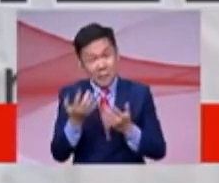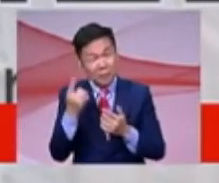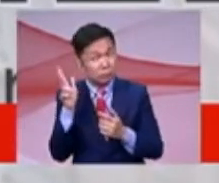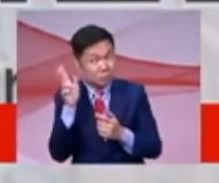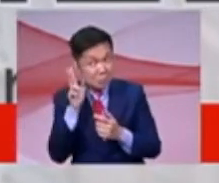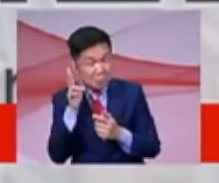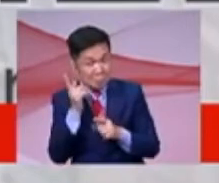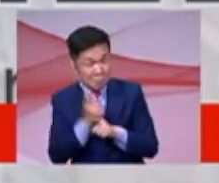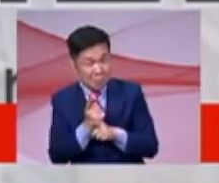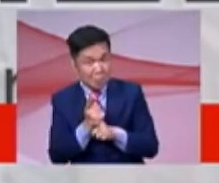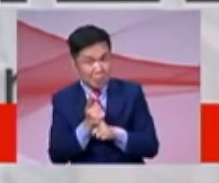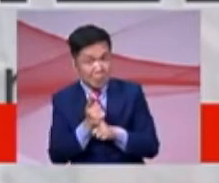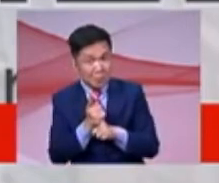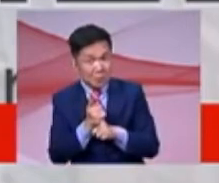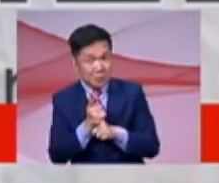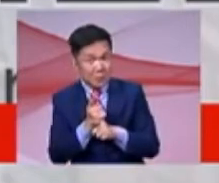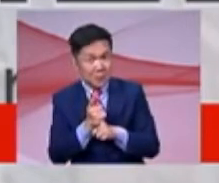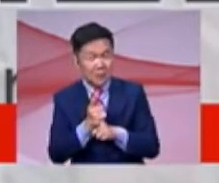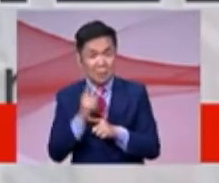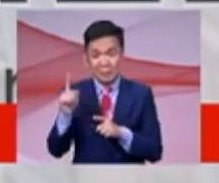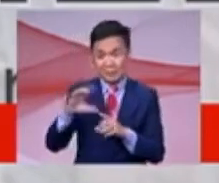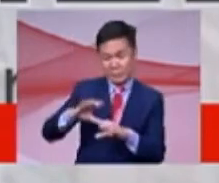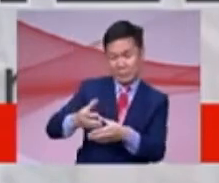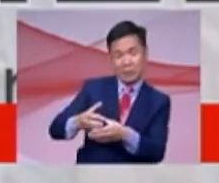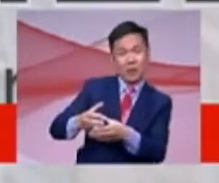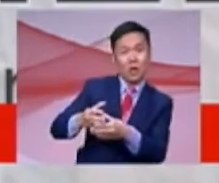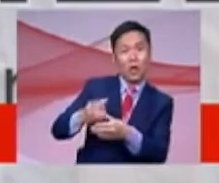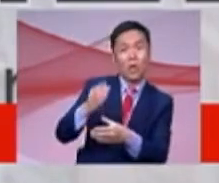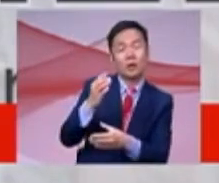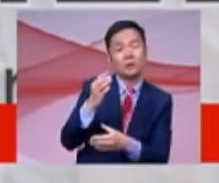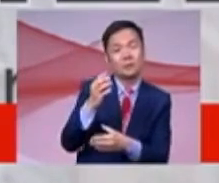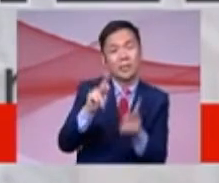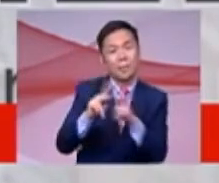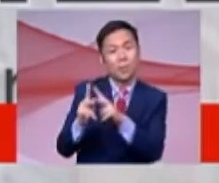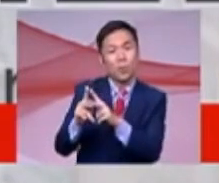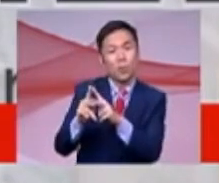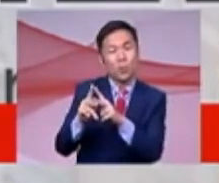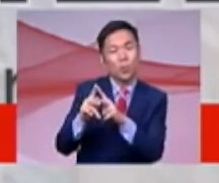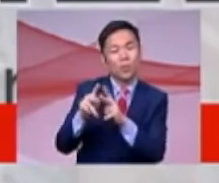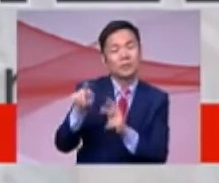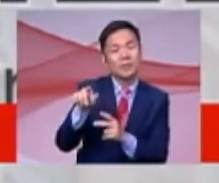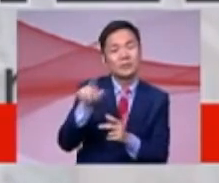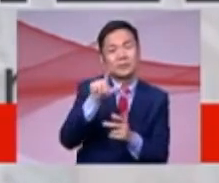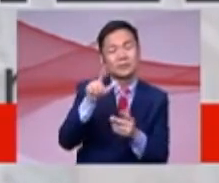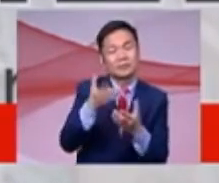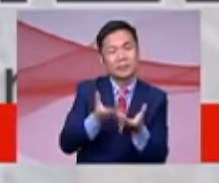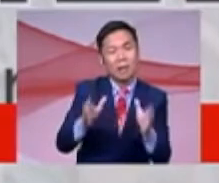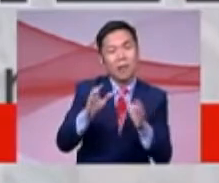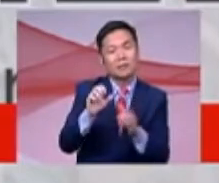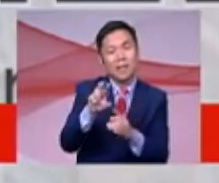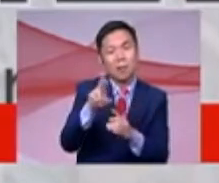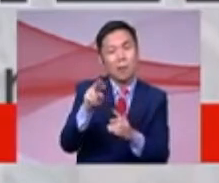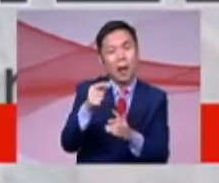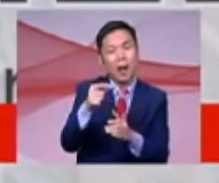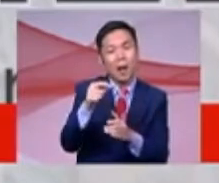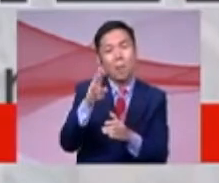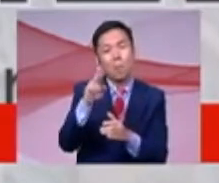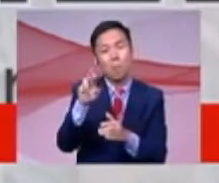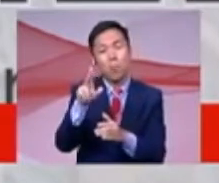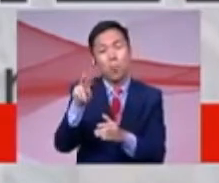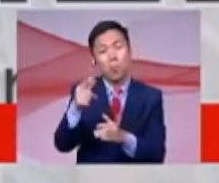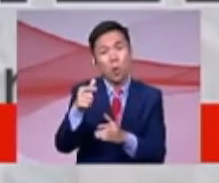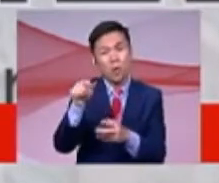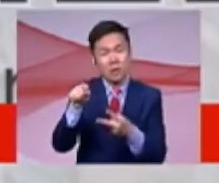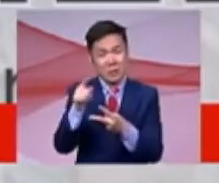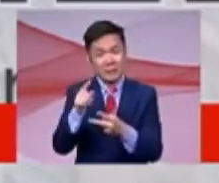If I did not hear wrongly, the case from cluster Kampung Bunut Sarang Burung, the South African variant, I believe. Can we have a bit more information